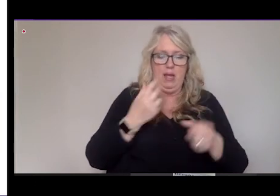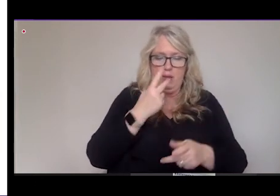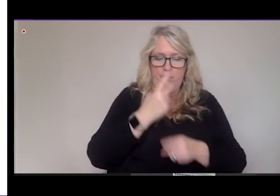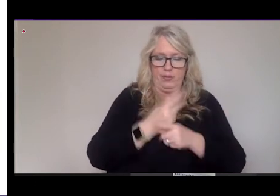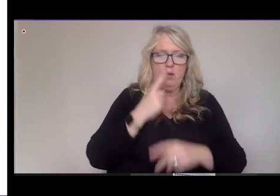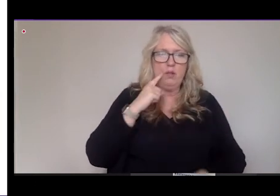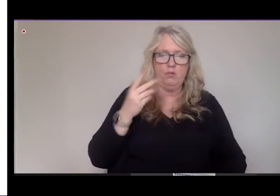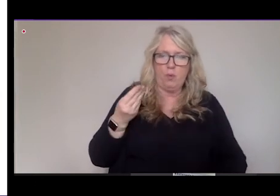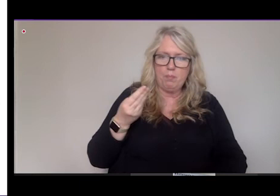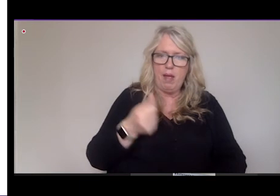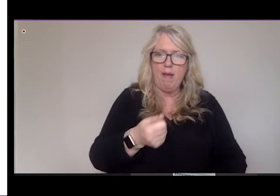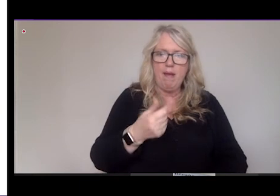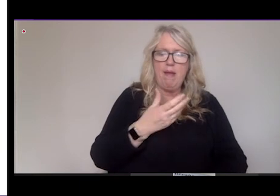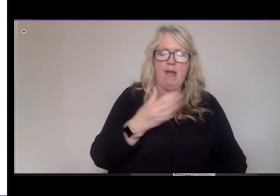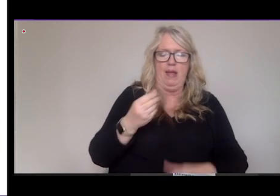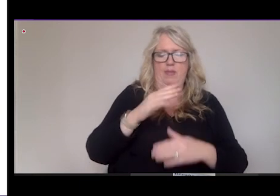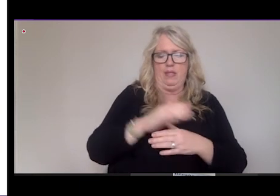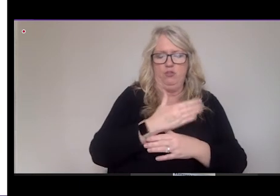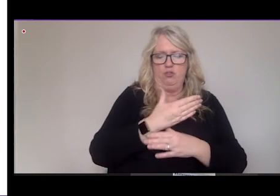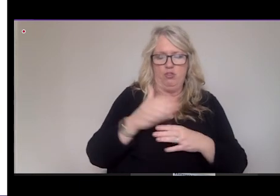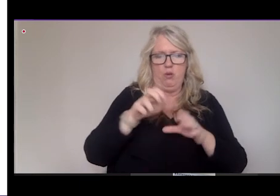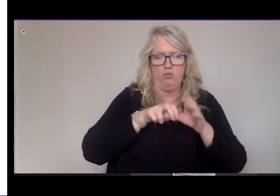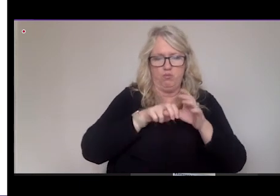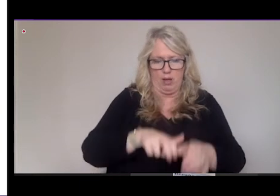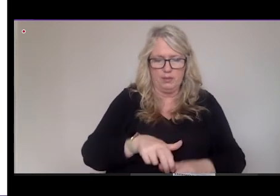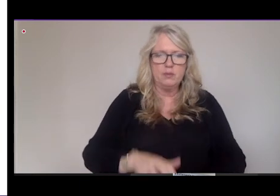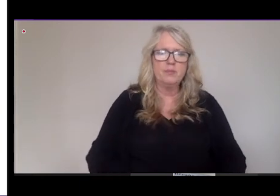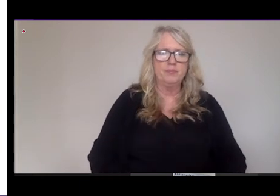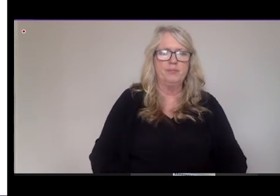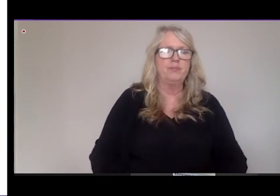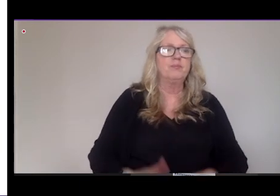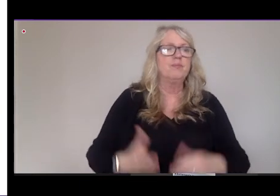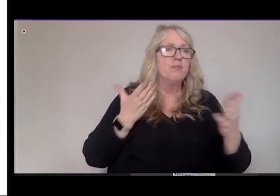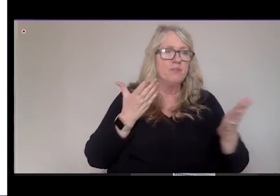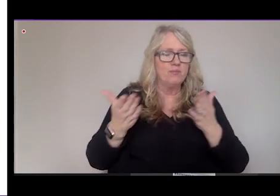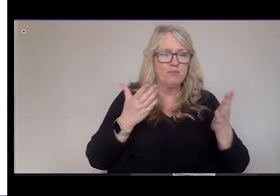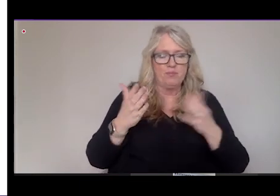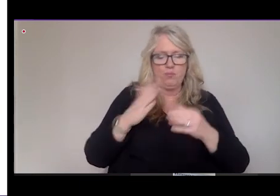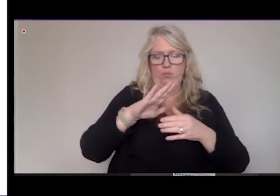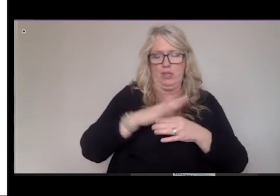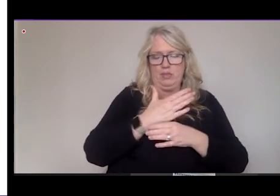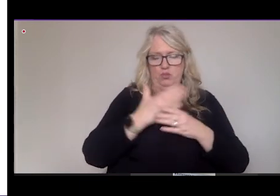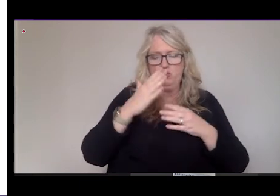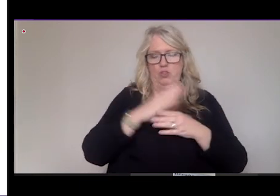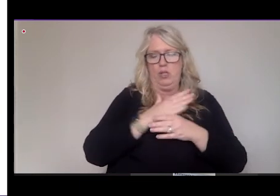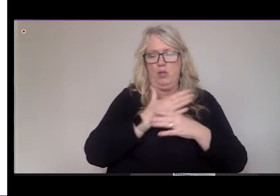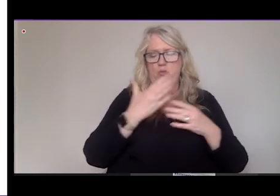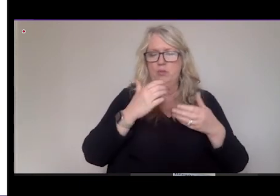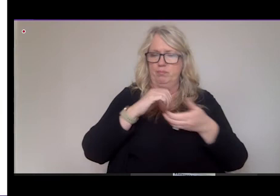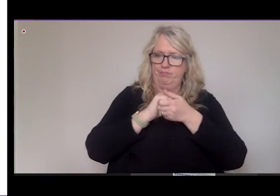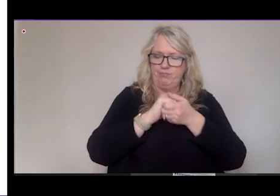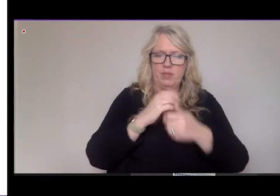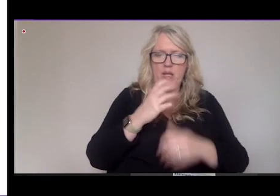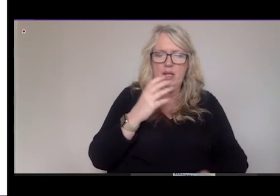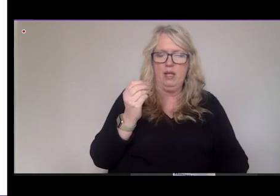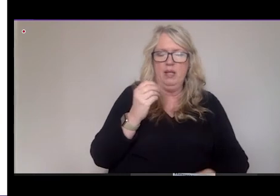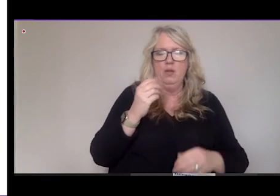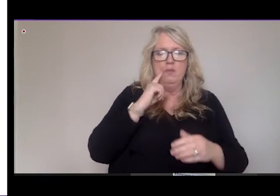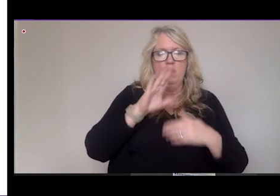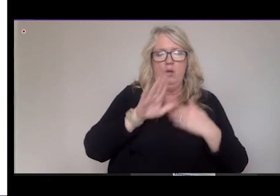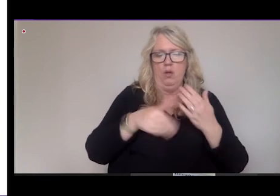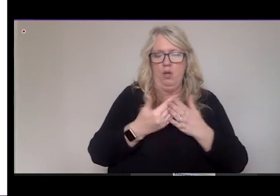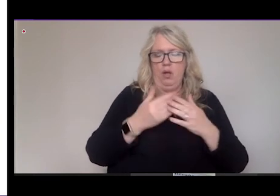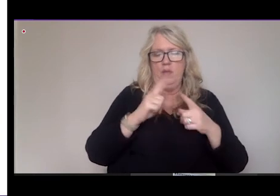into it, healthcare is paying into it, and they share rides. So it's a service that shares passengers and